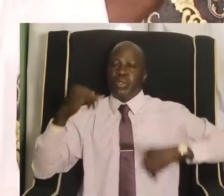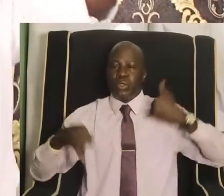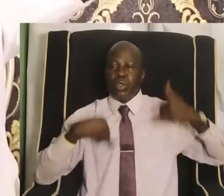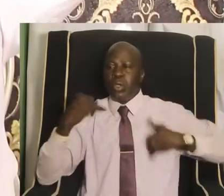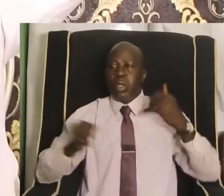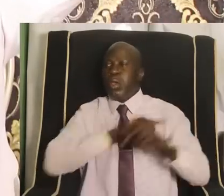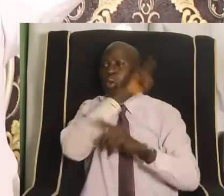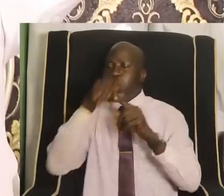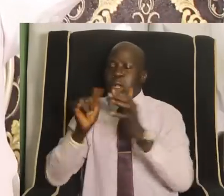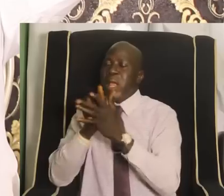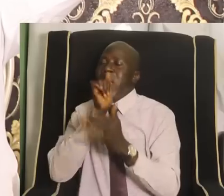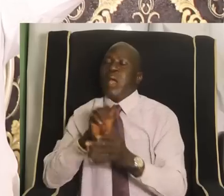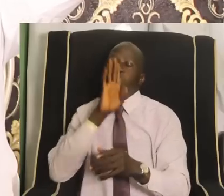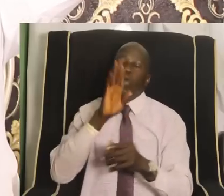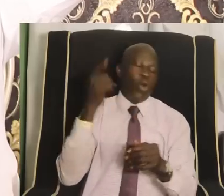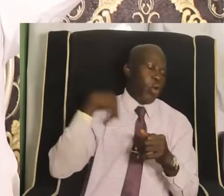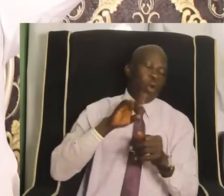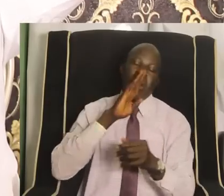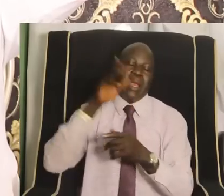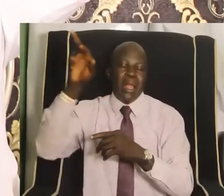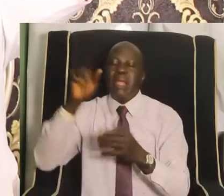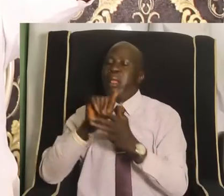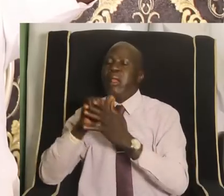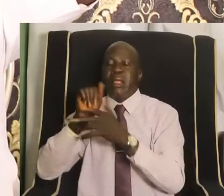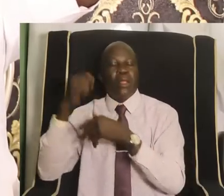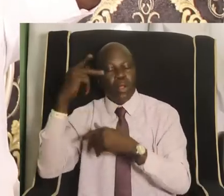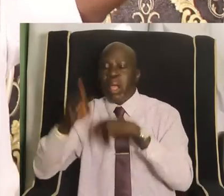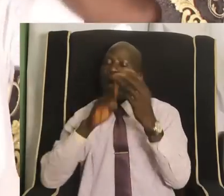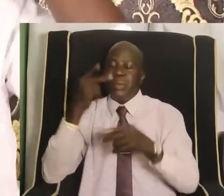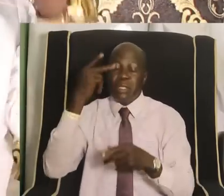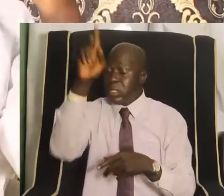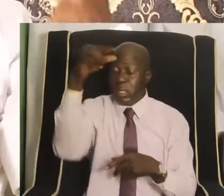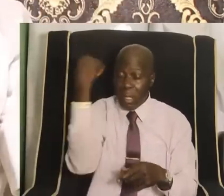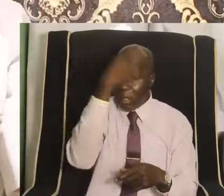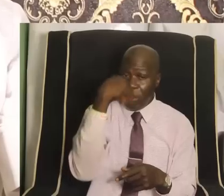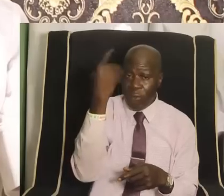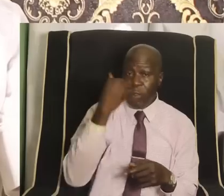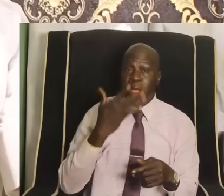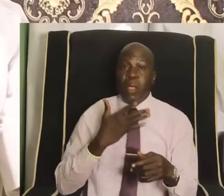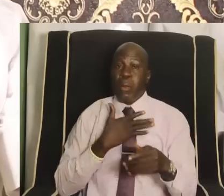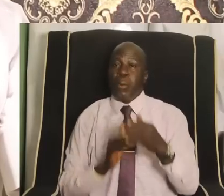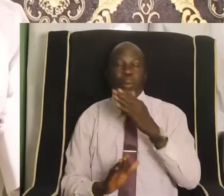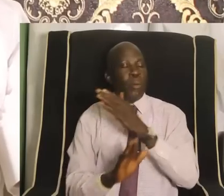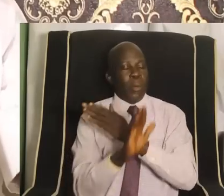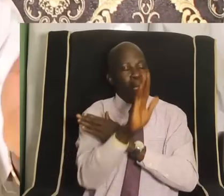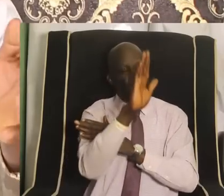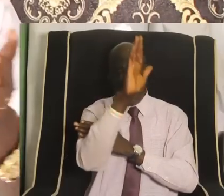aya riba wale mi yoro jure